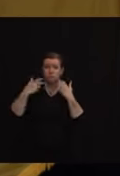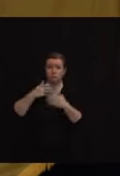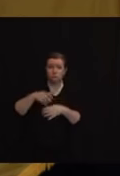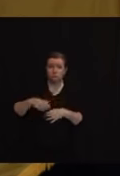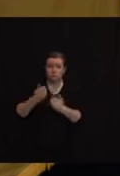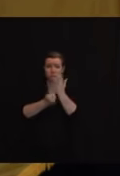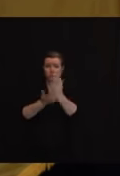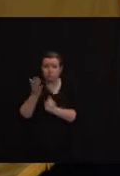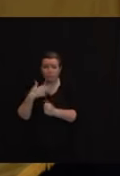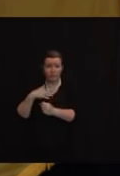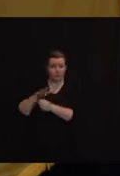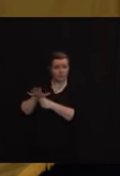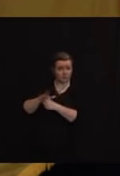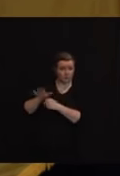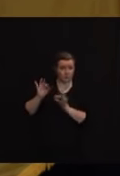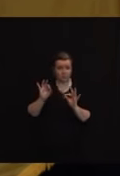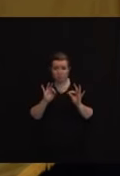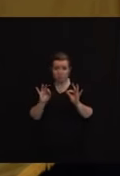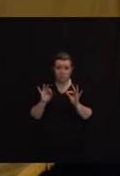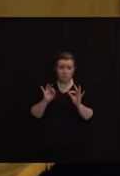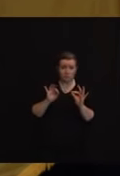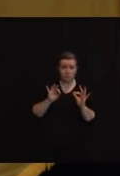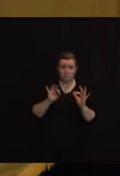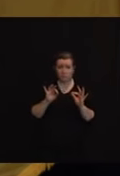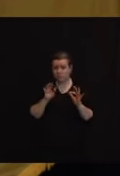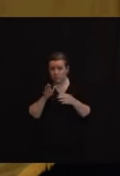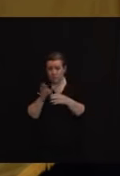organization to cohort their residents.